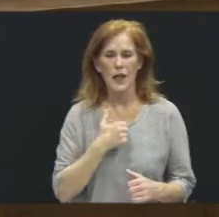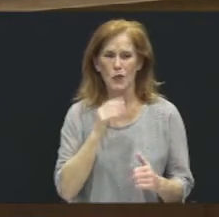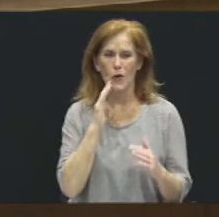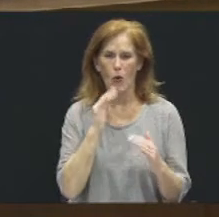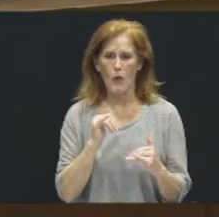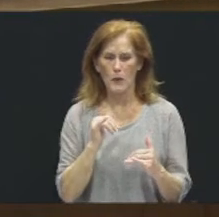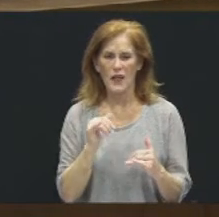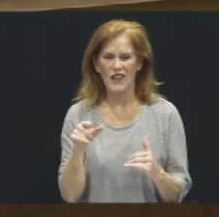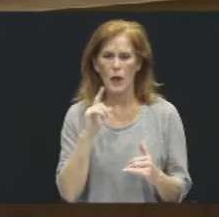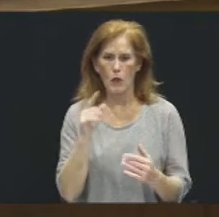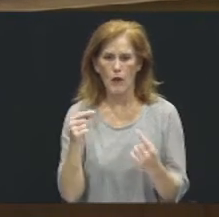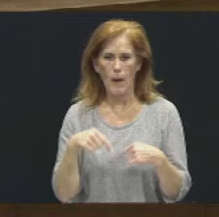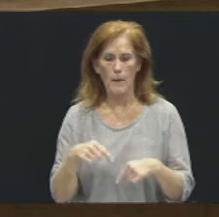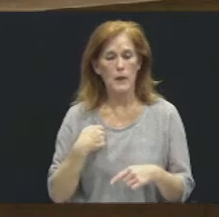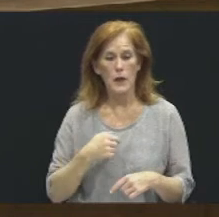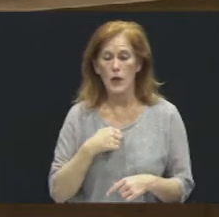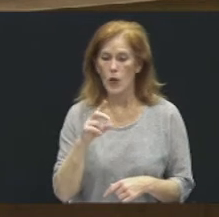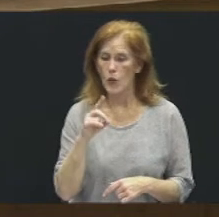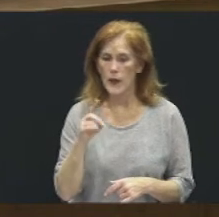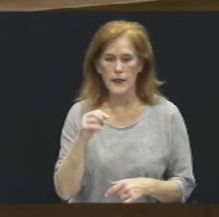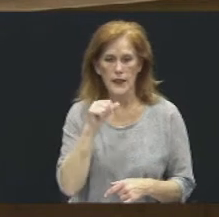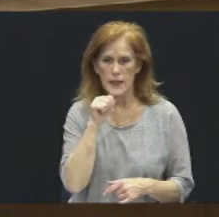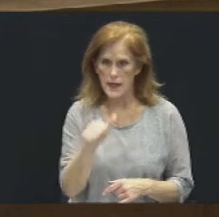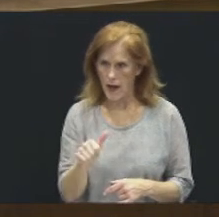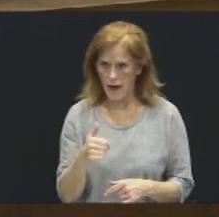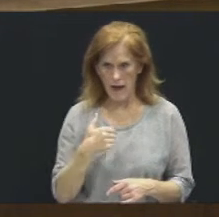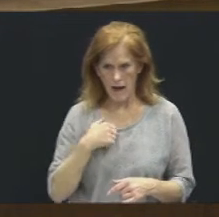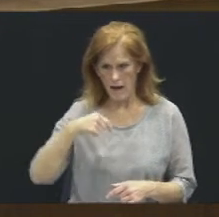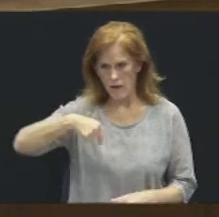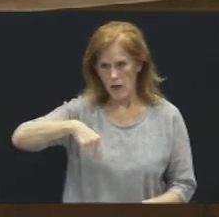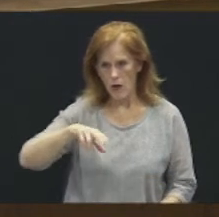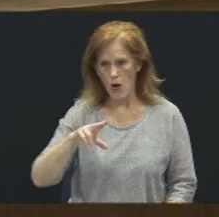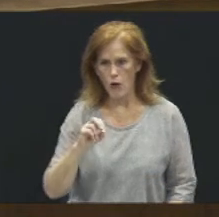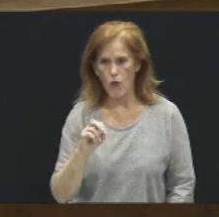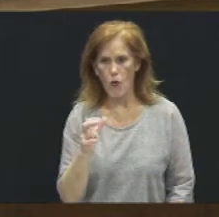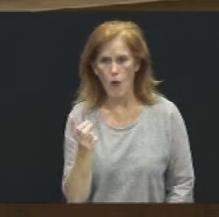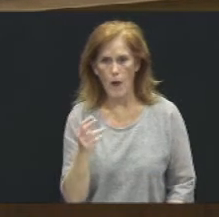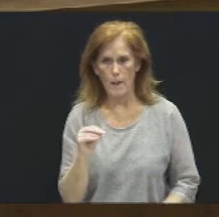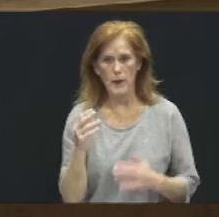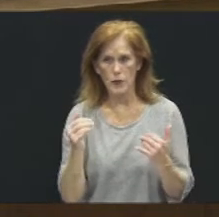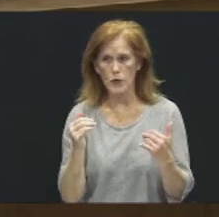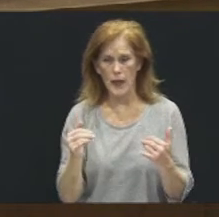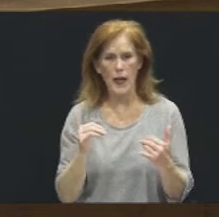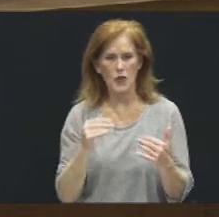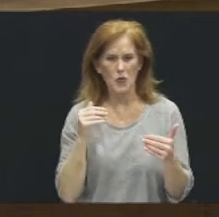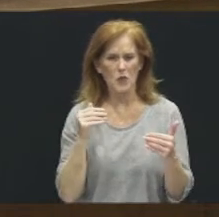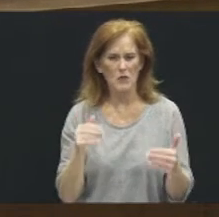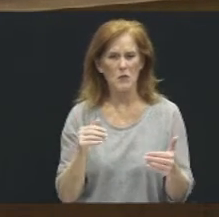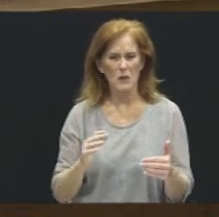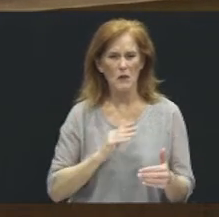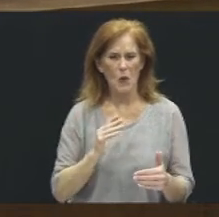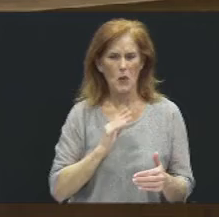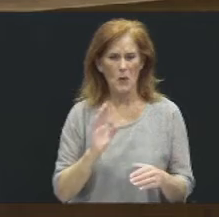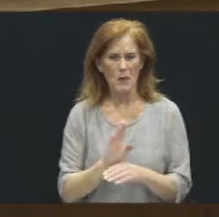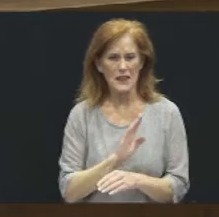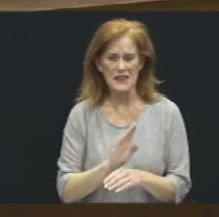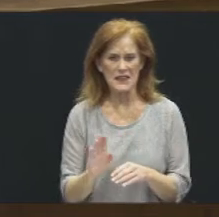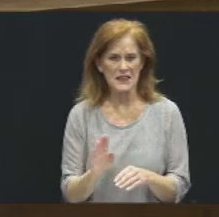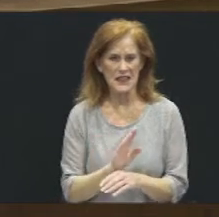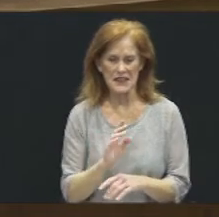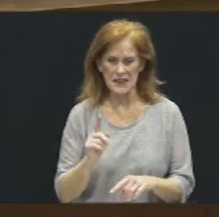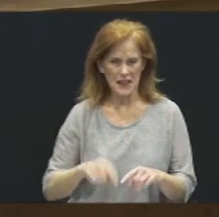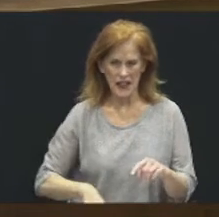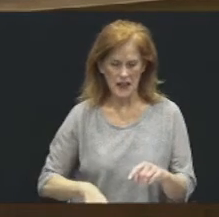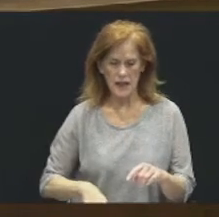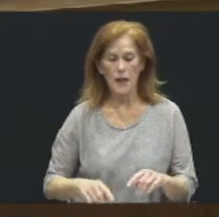will attend. We did not reach a quorum, so formal business of the commission